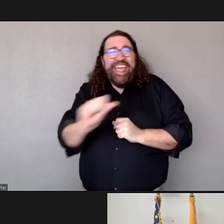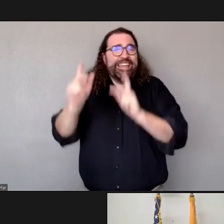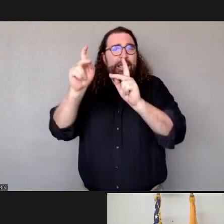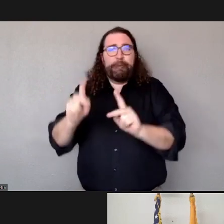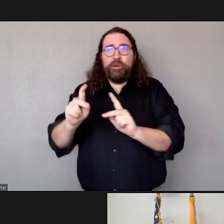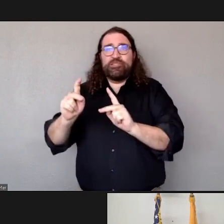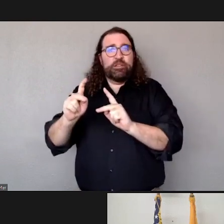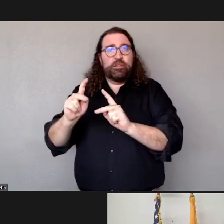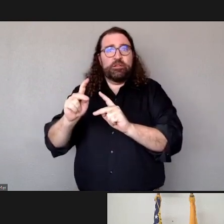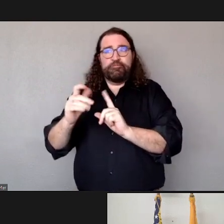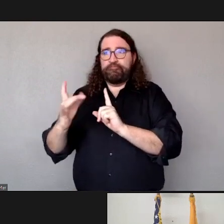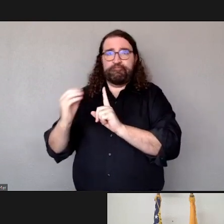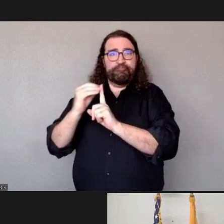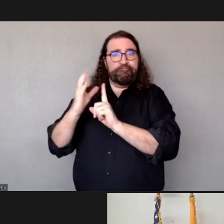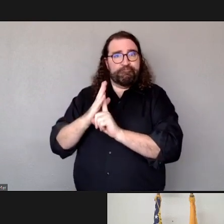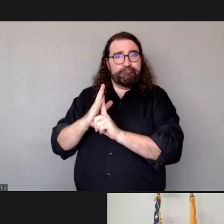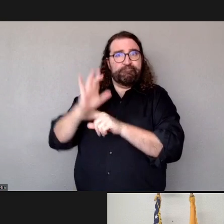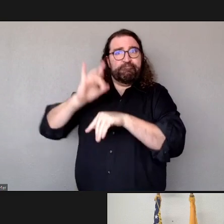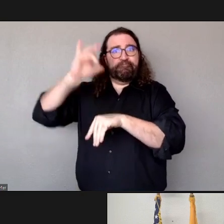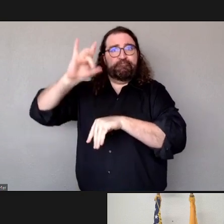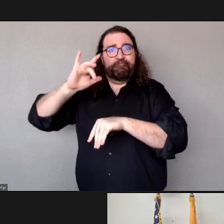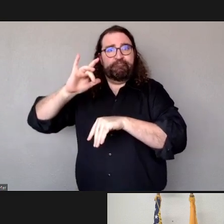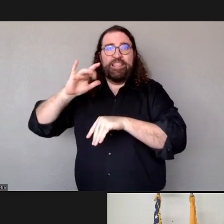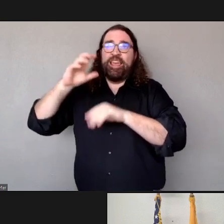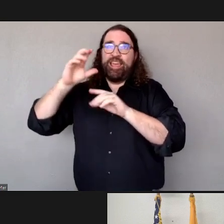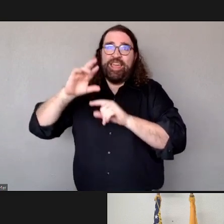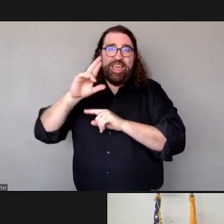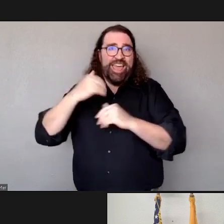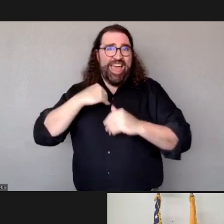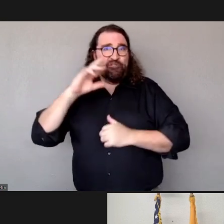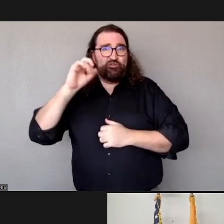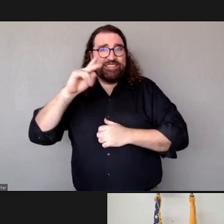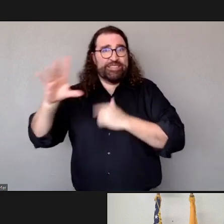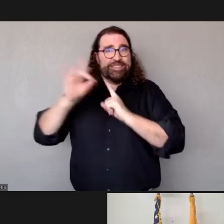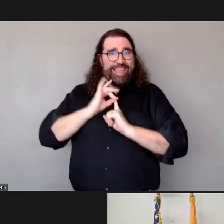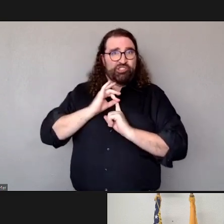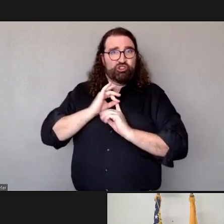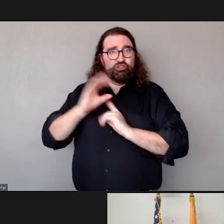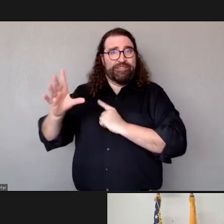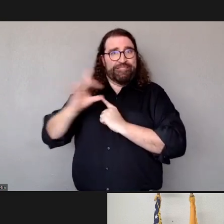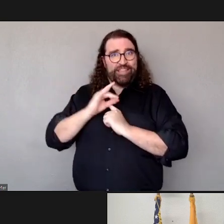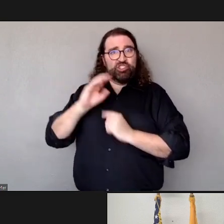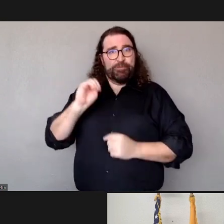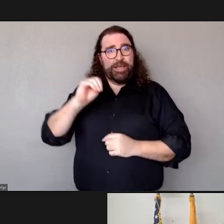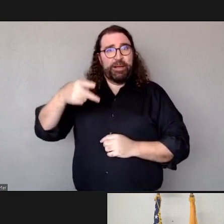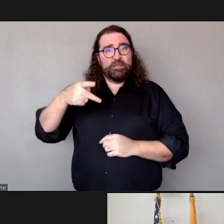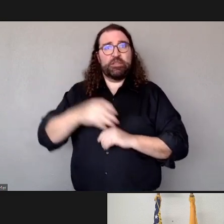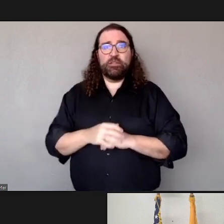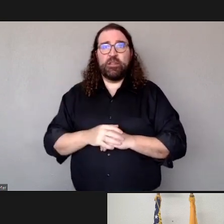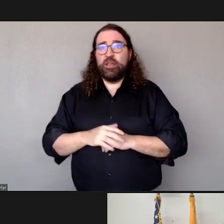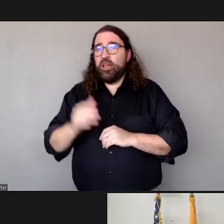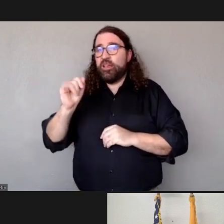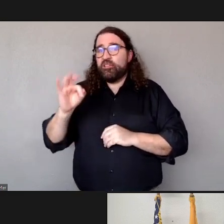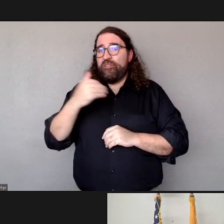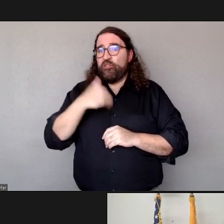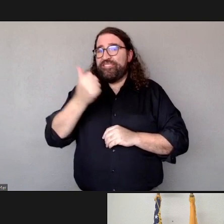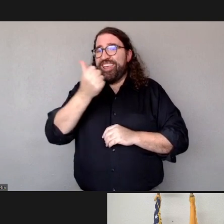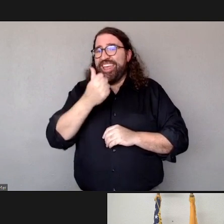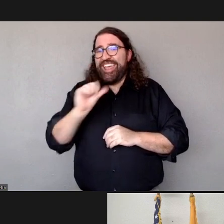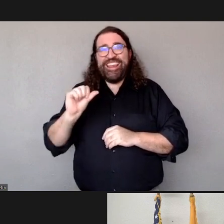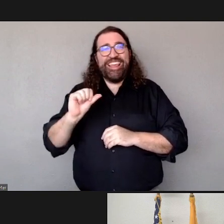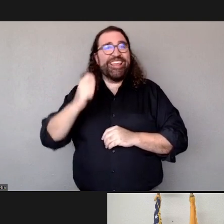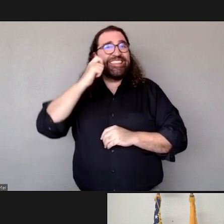monkeypox is at risk of getting monkeypox. Does that make sense? So like if you have any of the spreading ways like skin